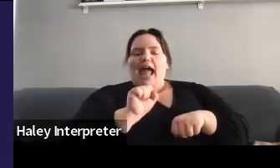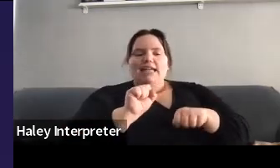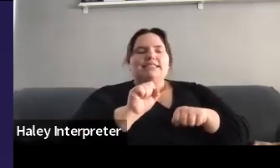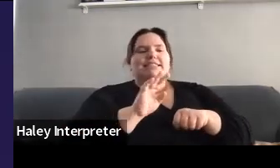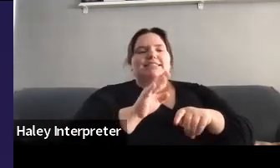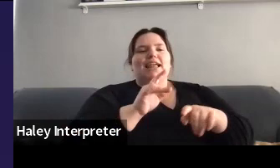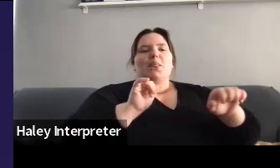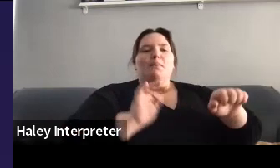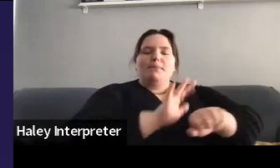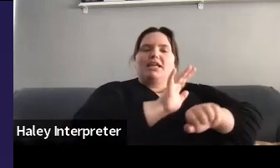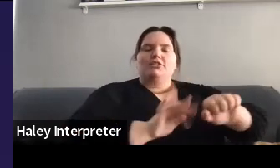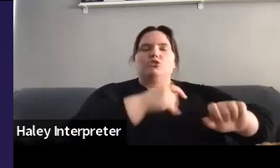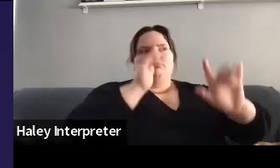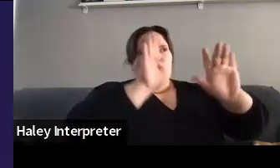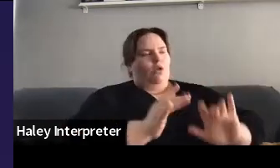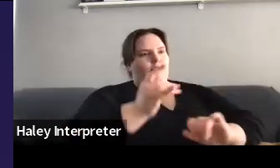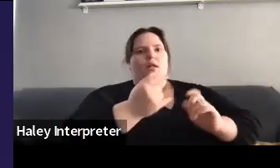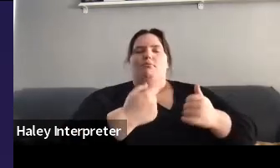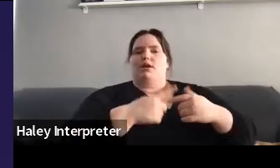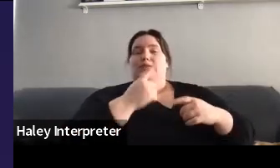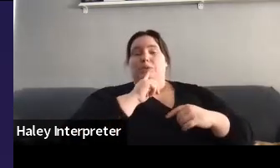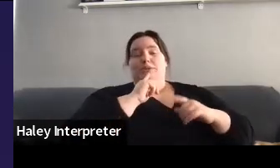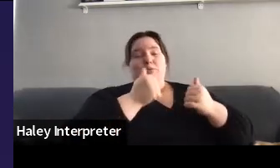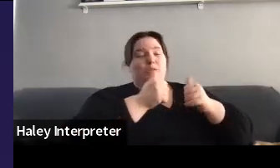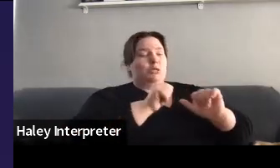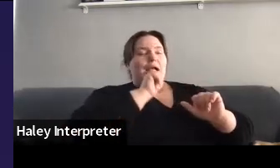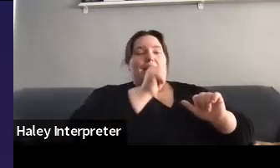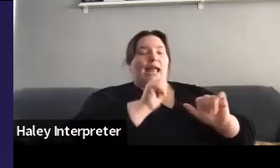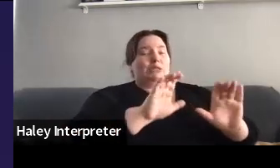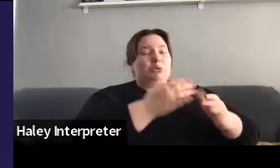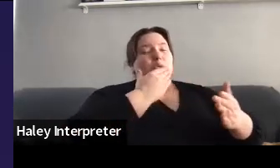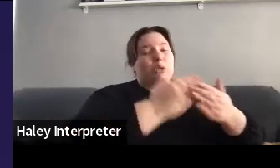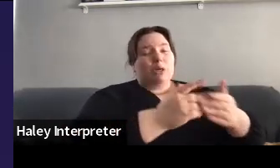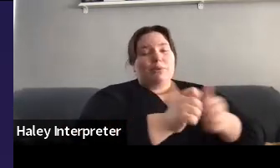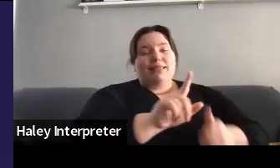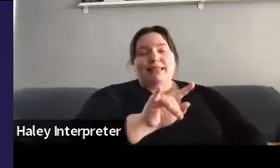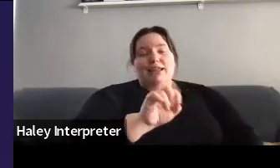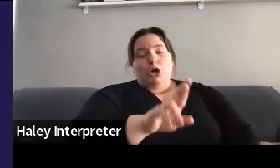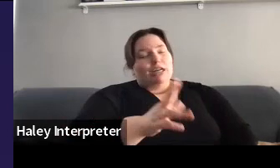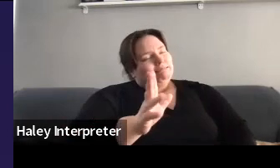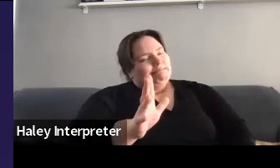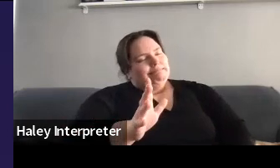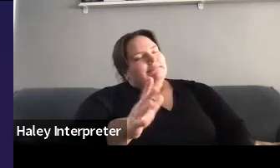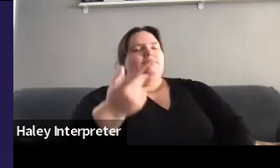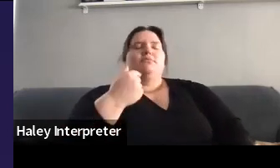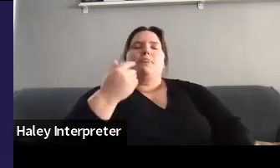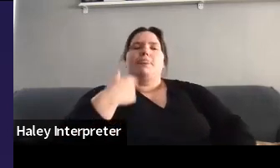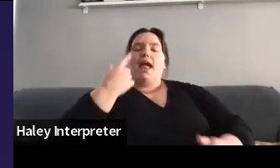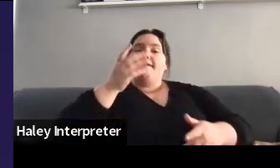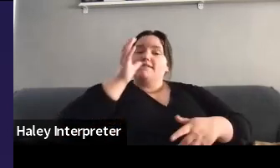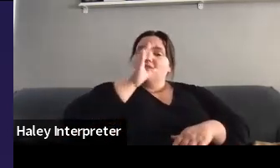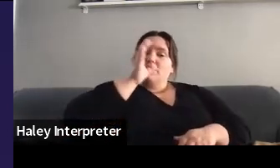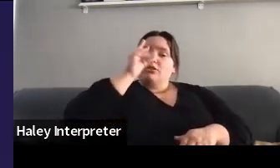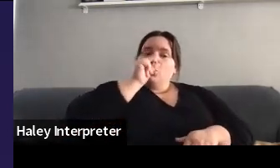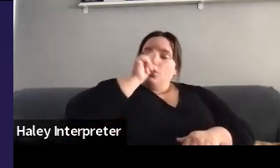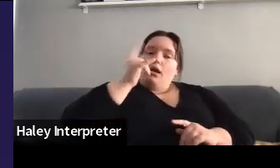wonderful. But apparently we've already tried it and it didn't do well with litter. So, and I have looked them up and I have found some that